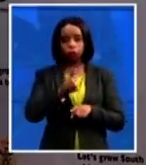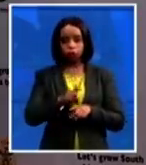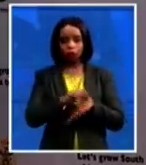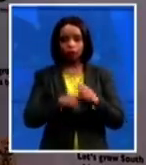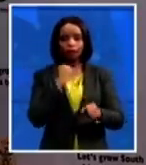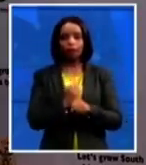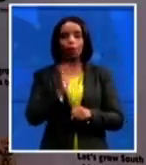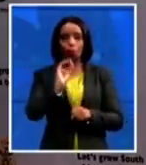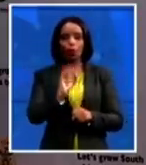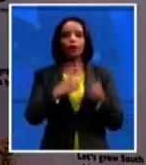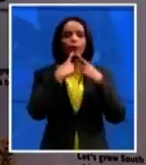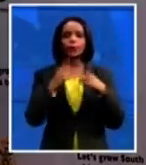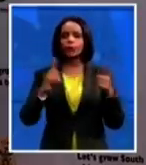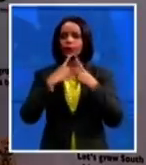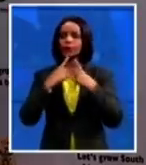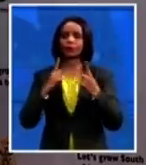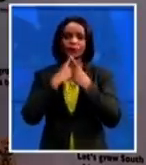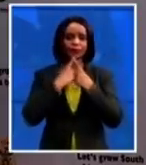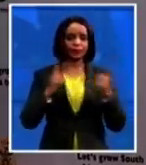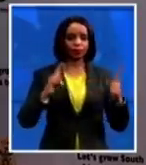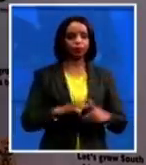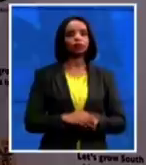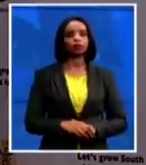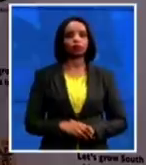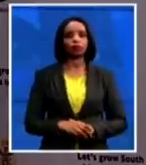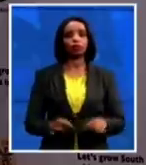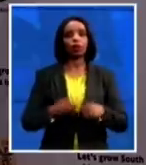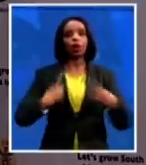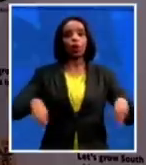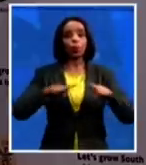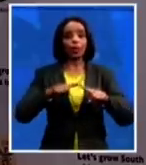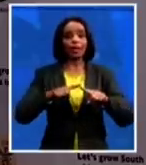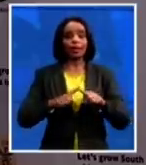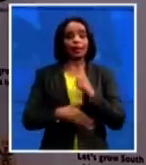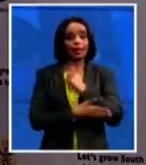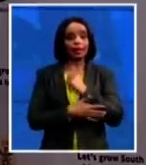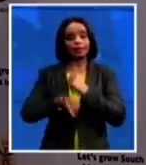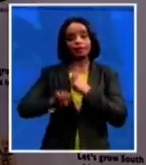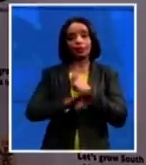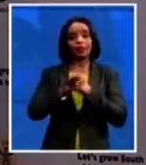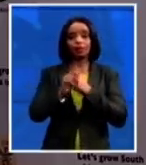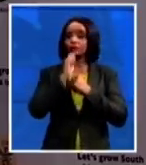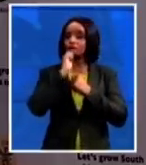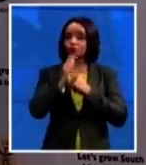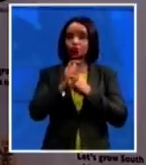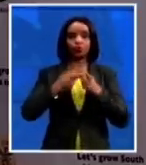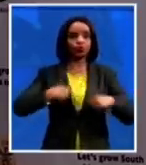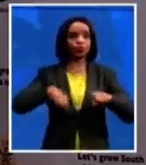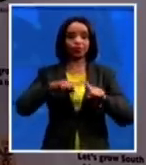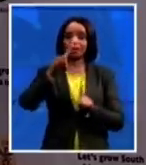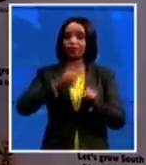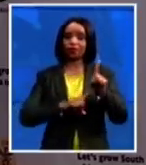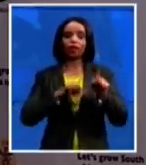are failing as a nation when the cries of most vulnerable in our society